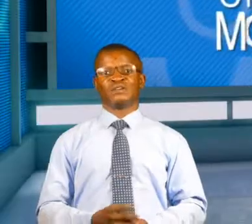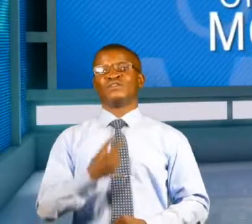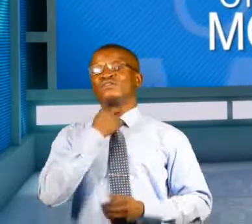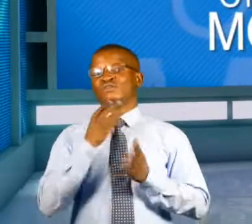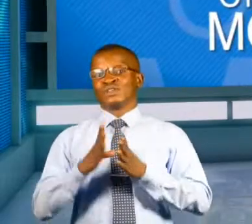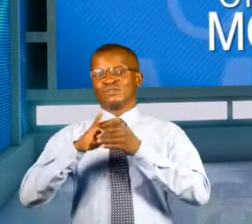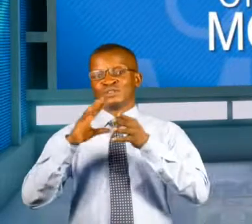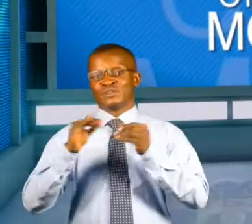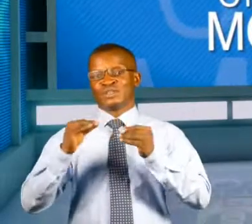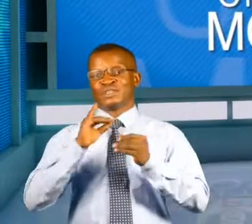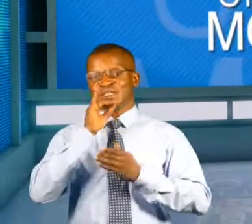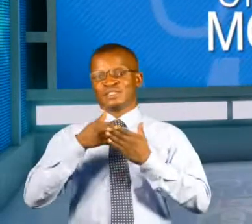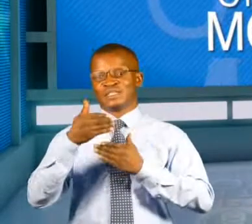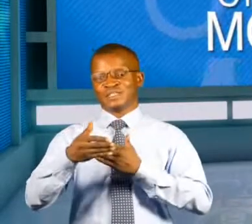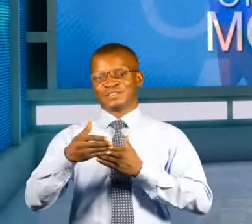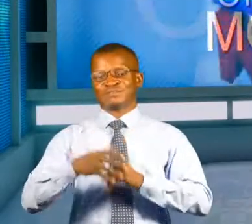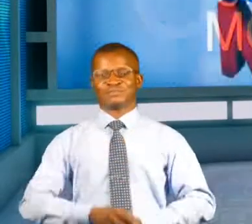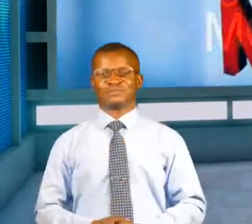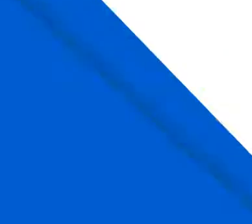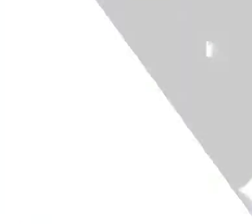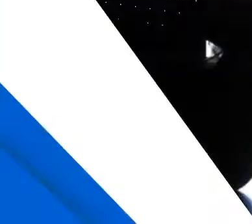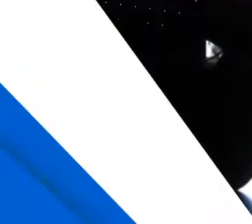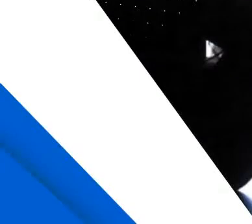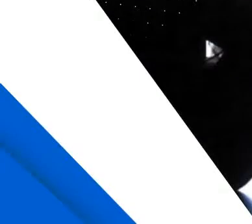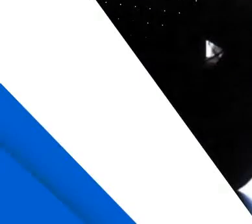The Victim Story segment is up next. Don't go away.